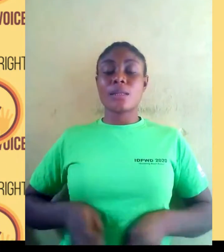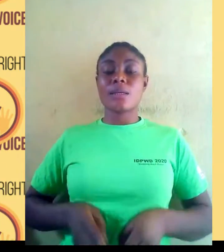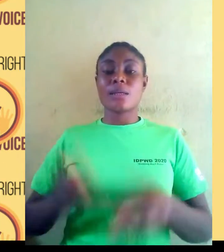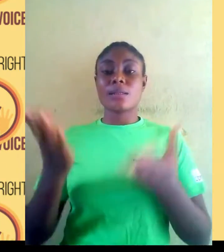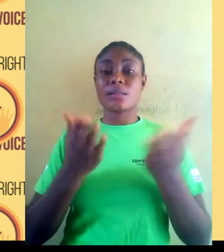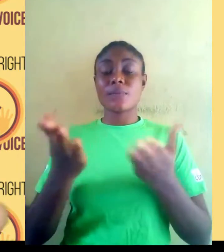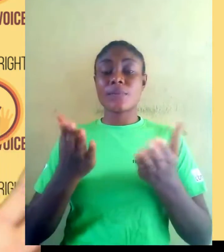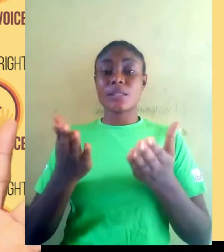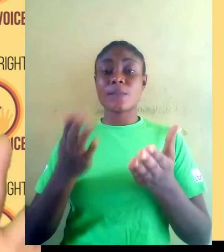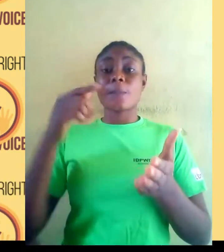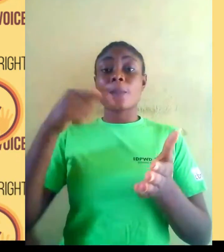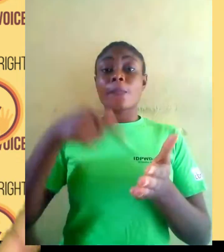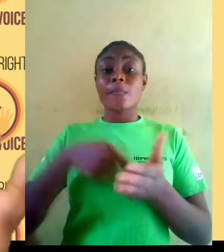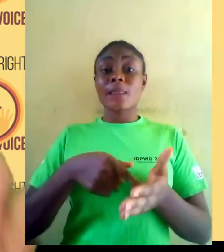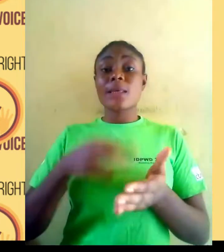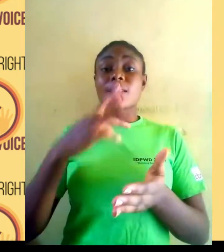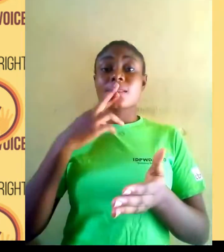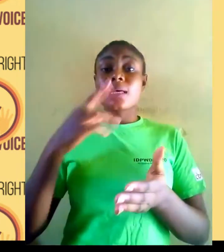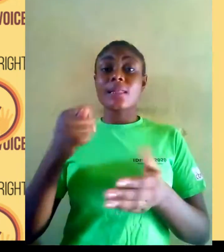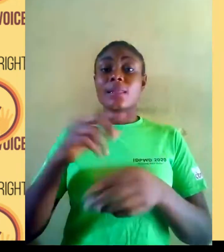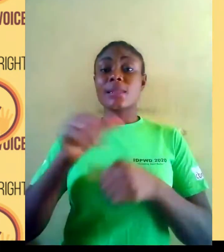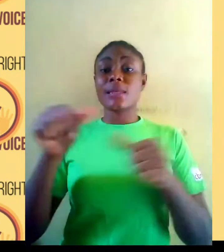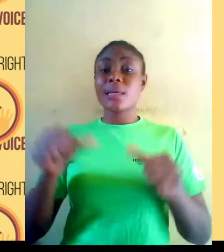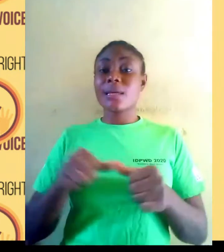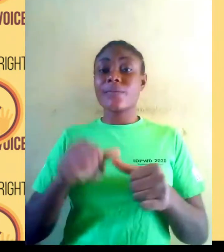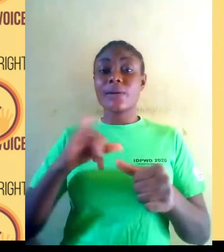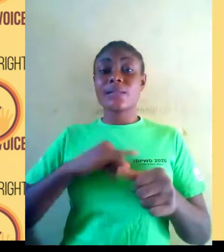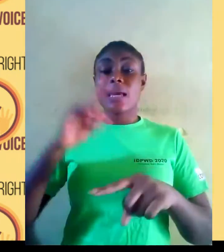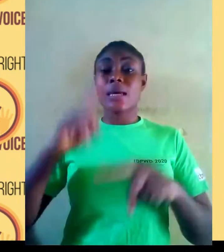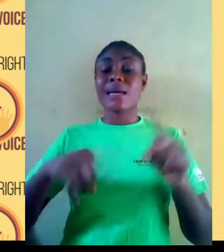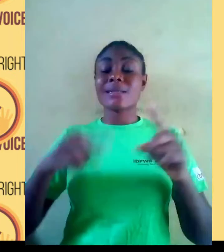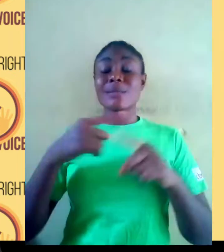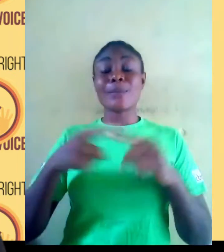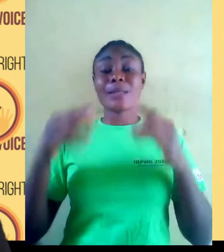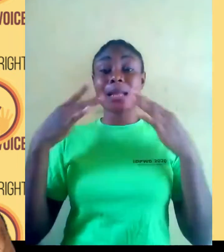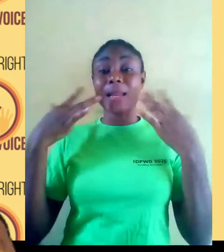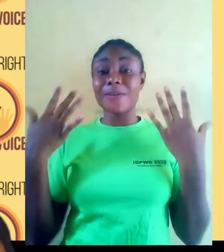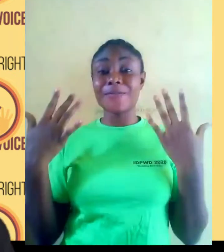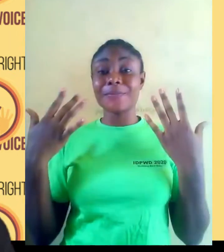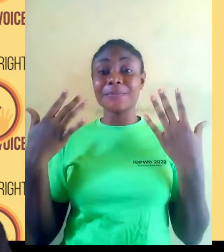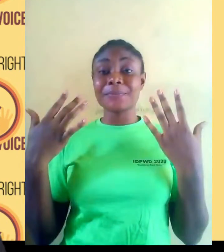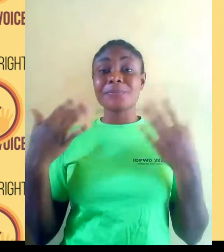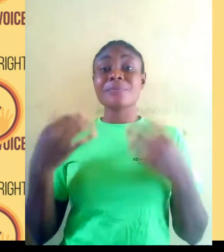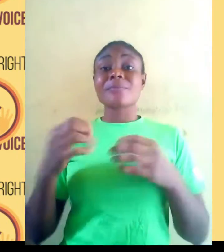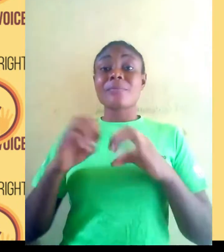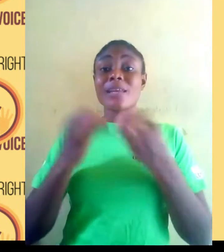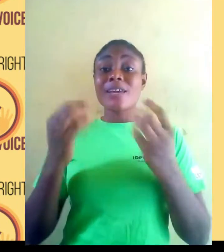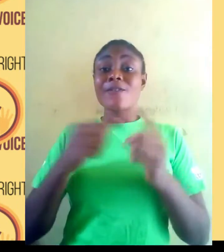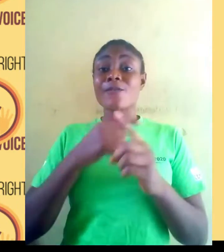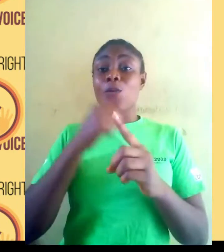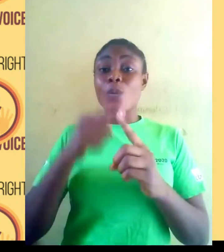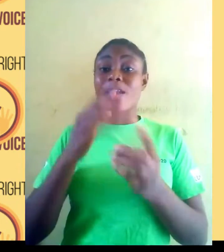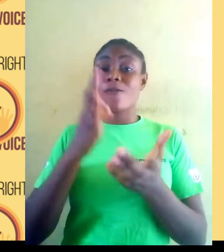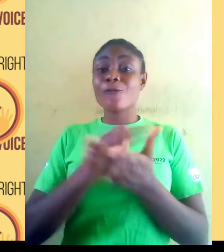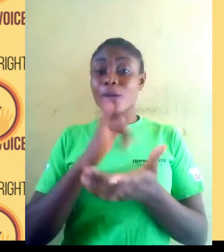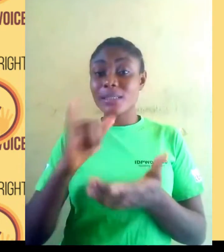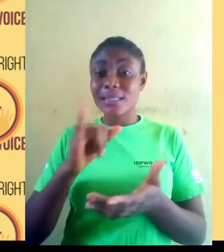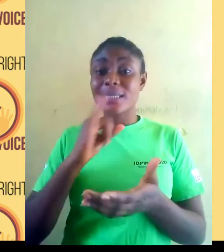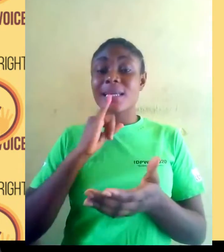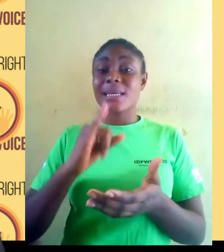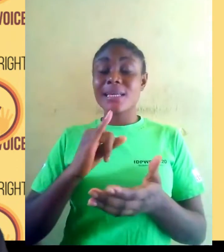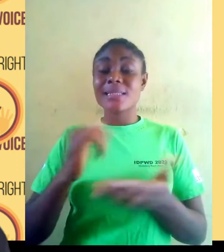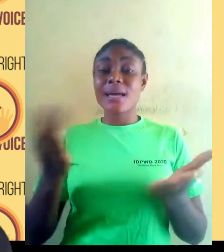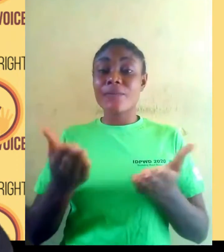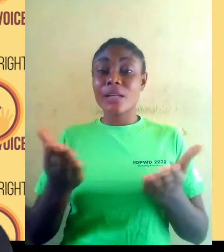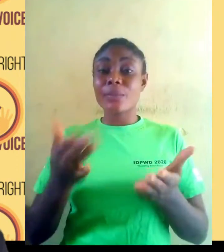This is one of the areas that I can't but laugh. Is it even where funding is available, that it is